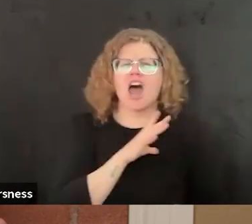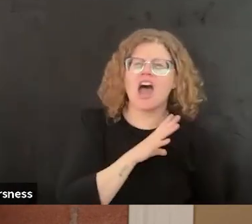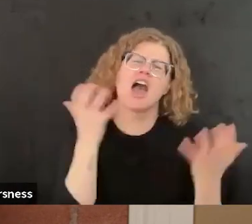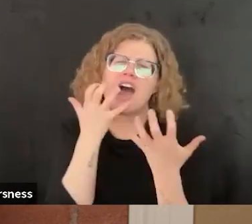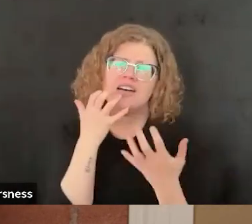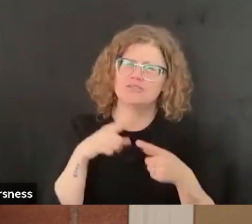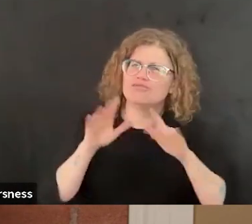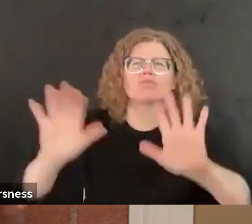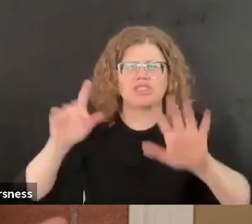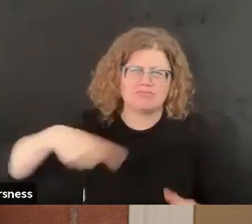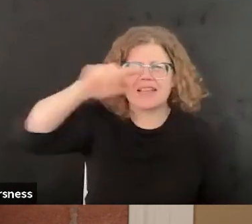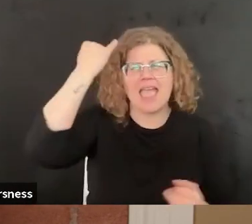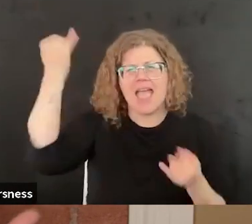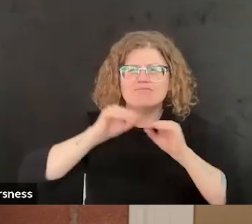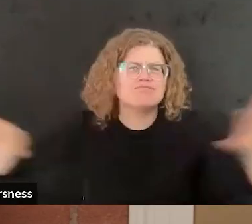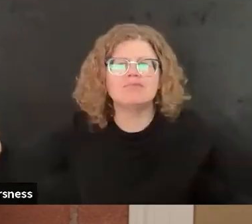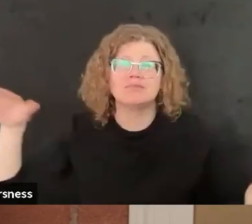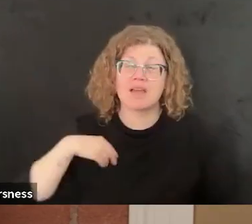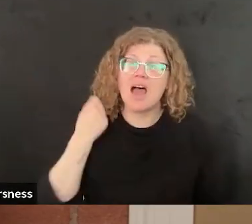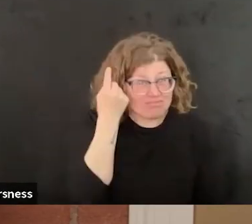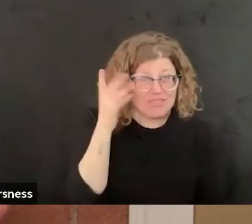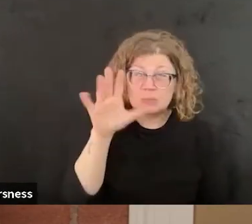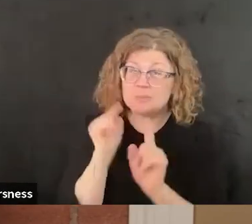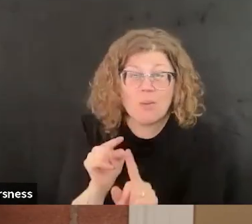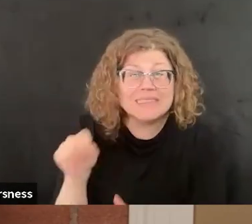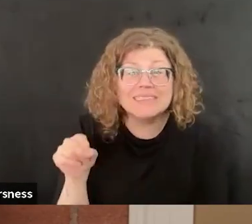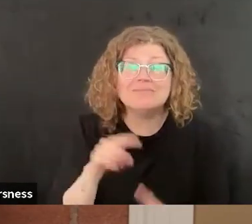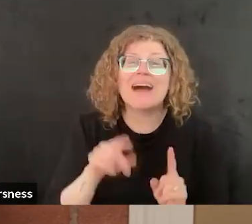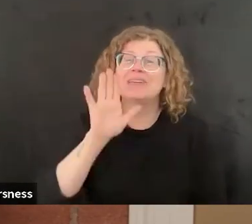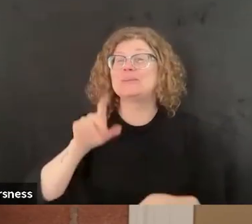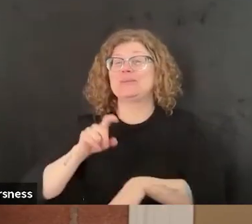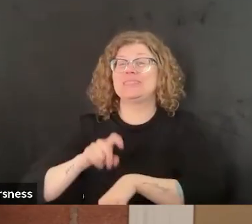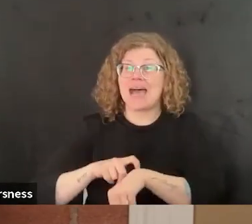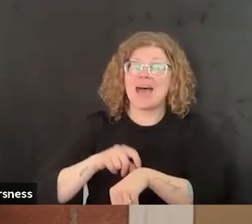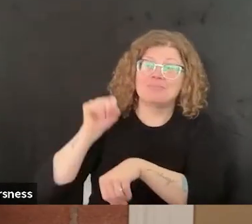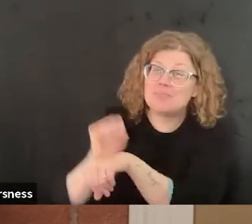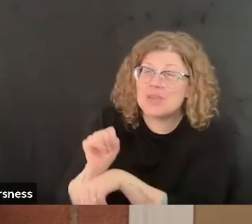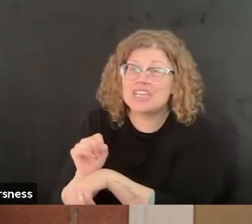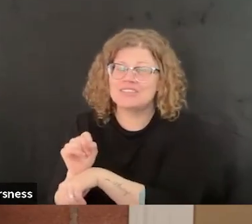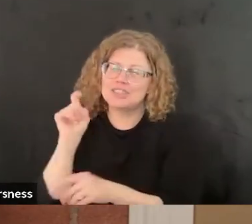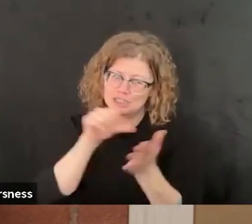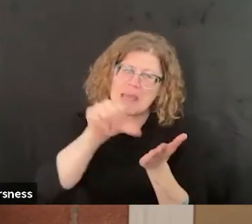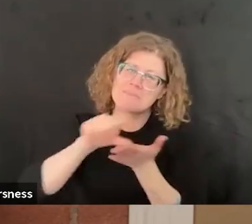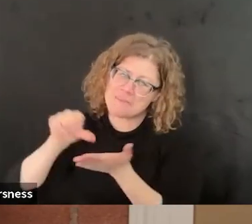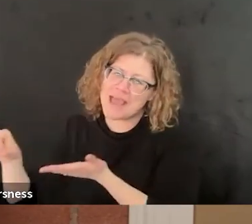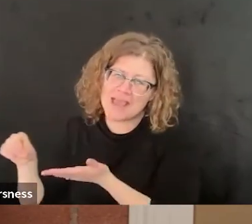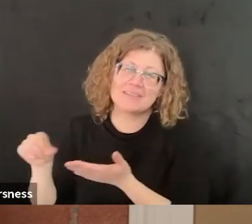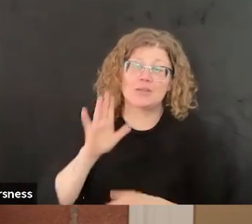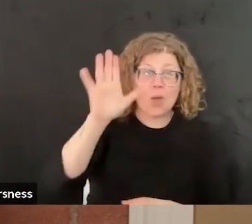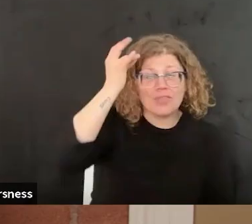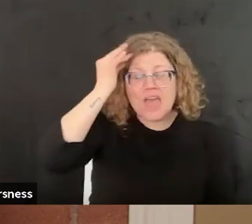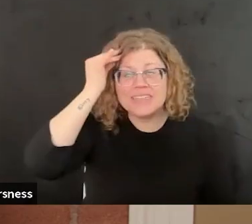amazing as possible in order to get it out there. And I get that. But your work is valuable and your time is valuable.